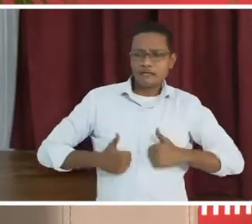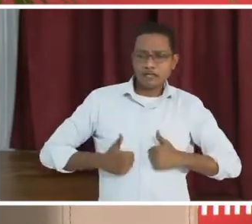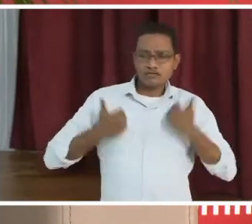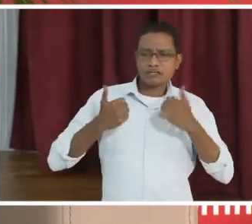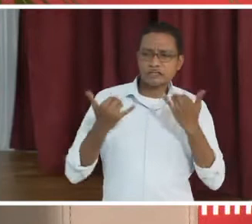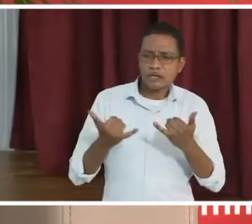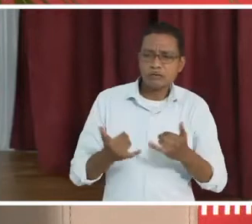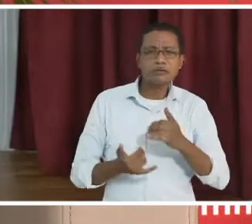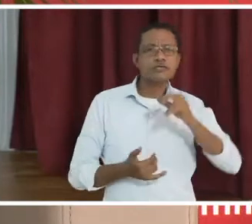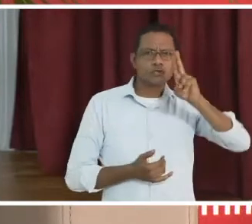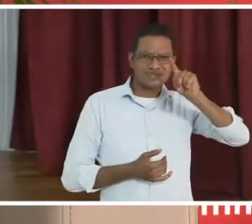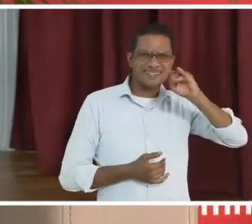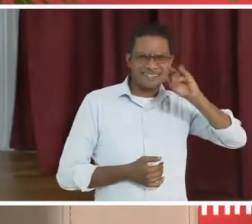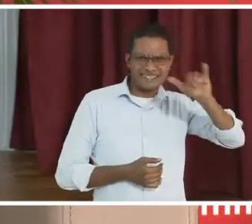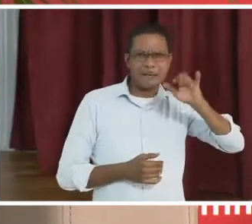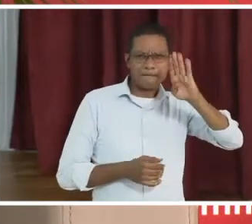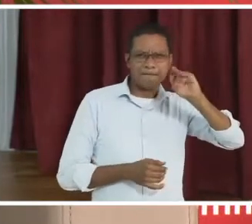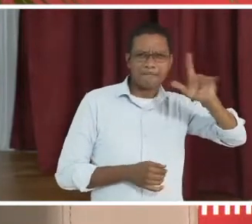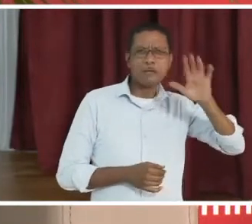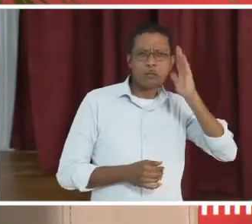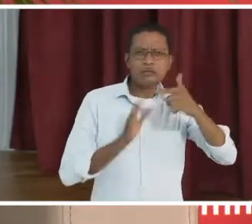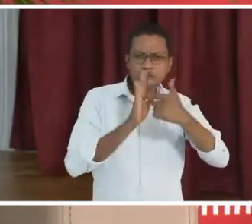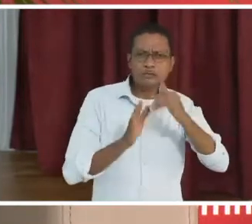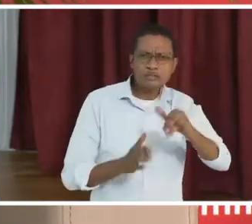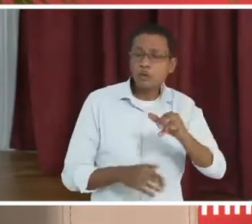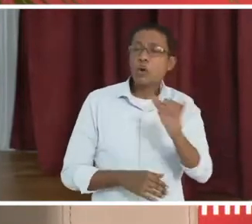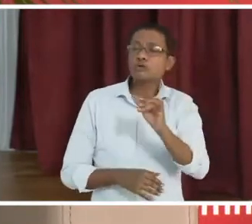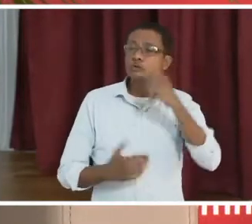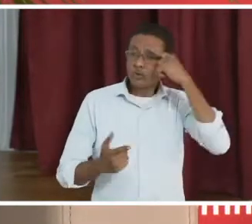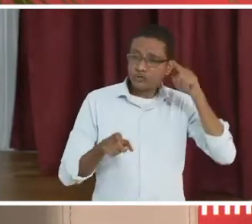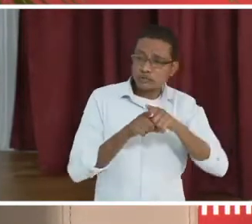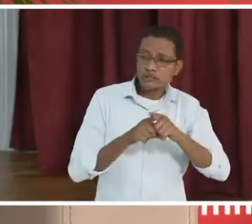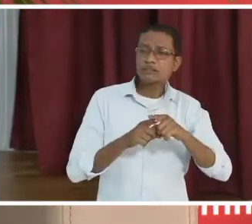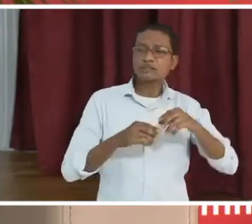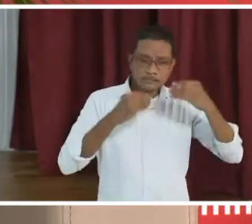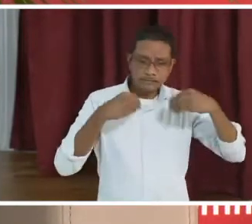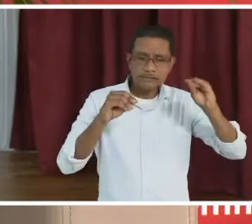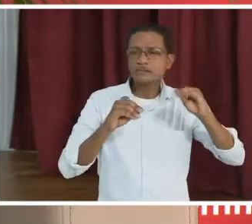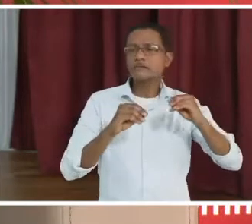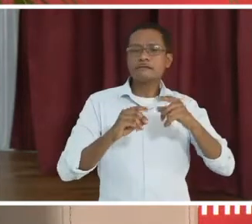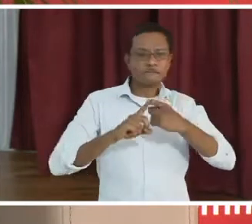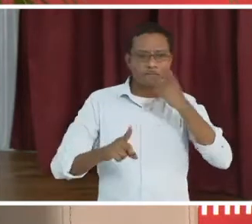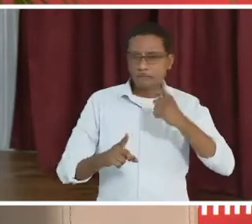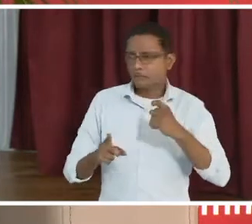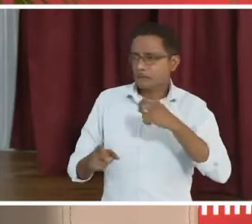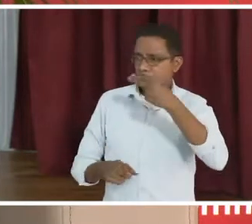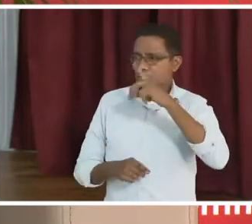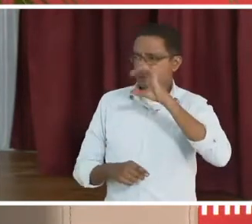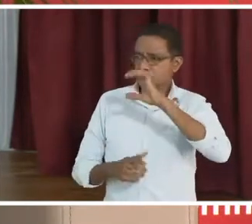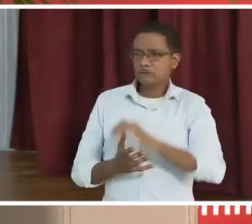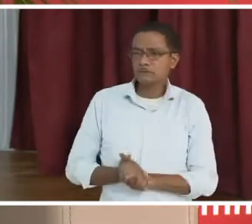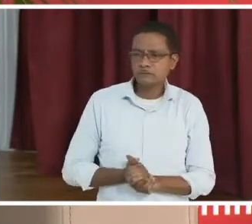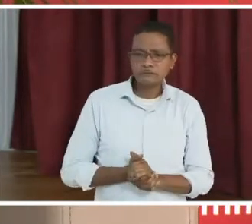represent that, and of course, the agreement of sale from HEC. In that regard, it's really just to